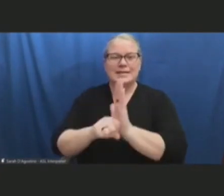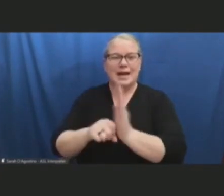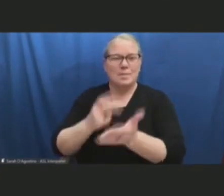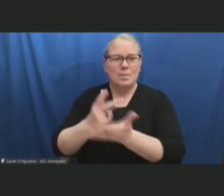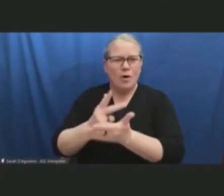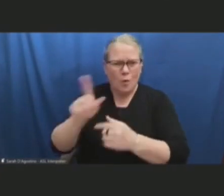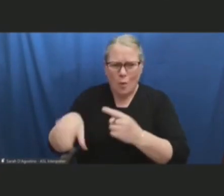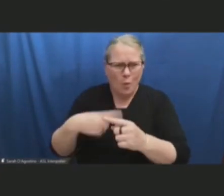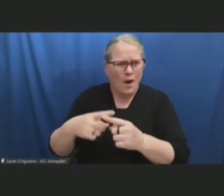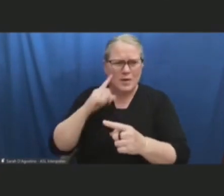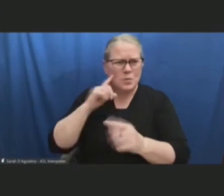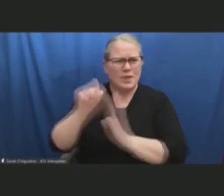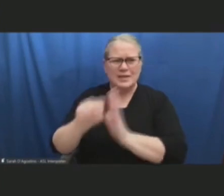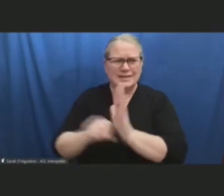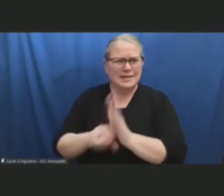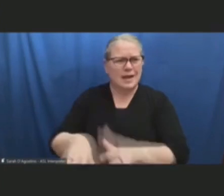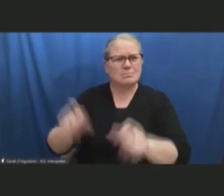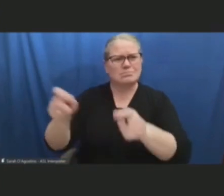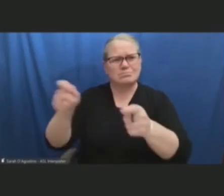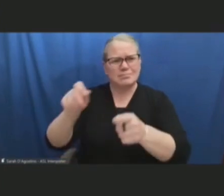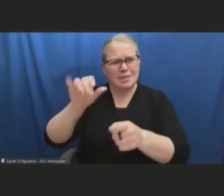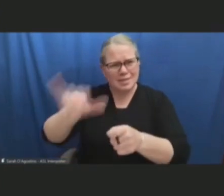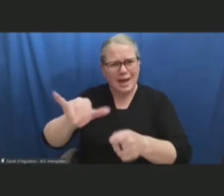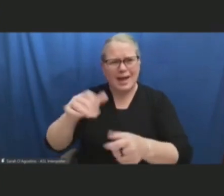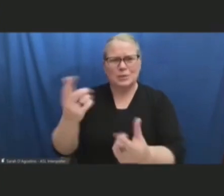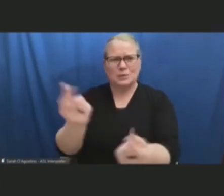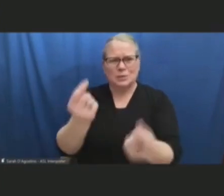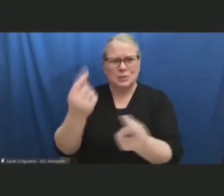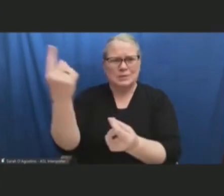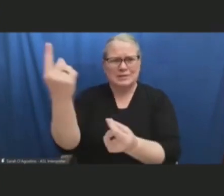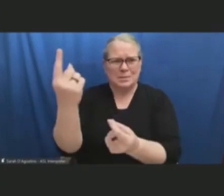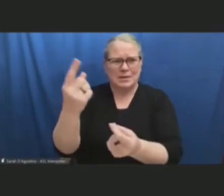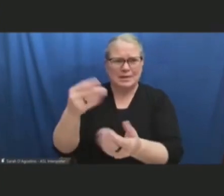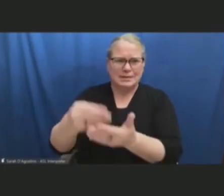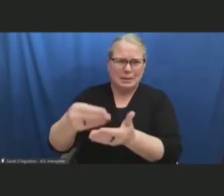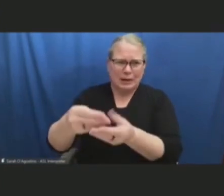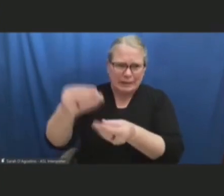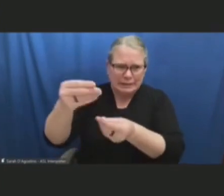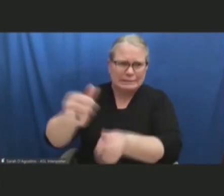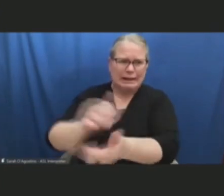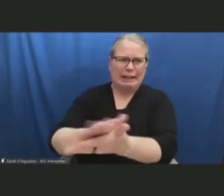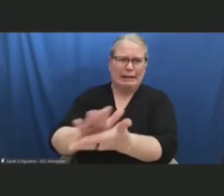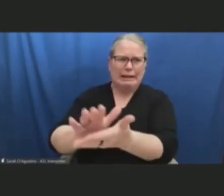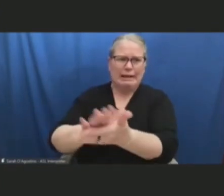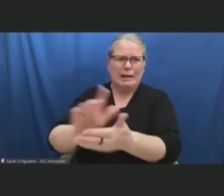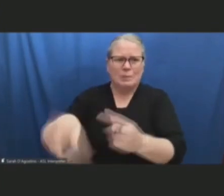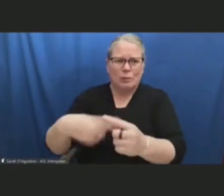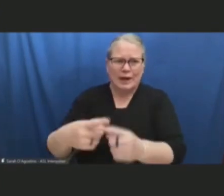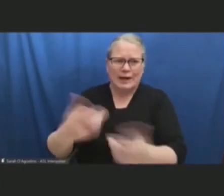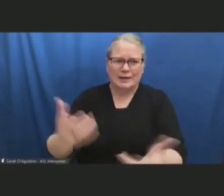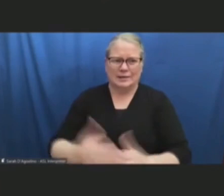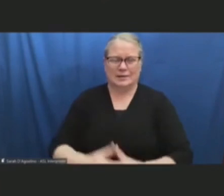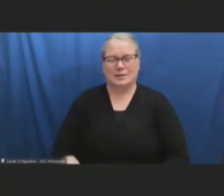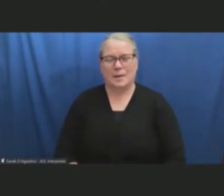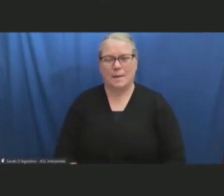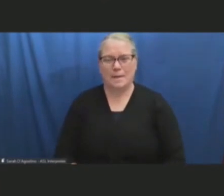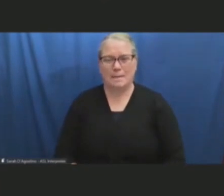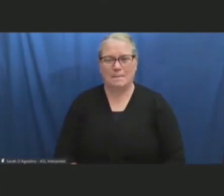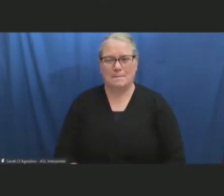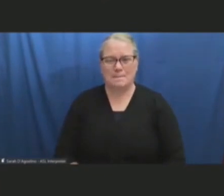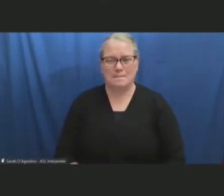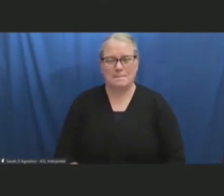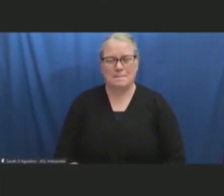get a handle on that and do something with it by way of injecting some cash and cleaning it up? Yeah, Brian.